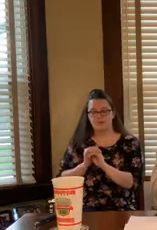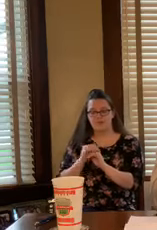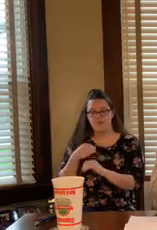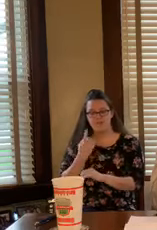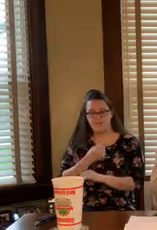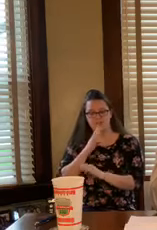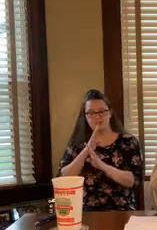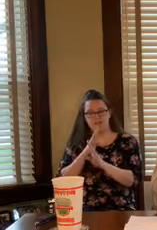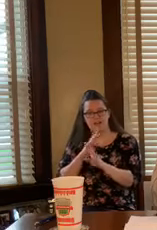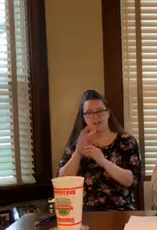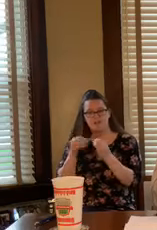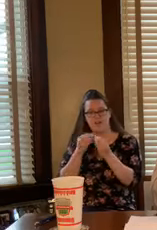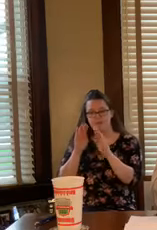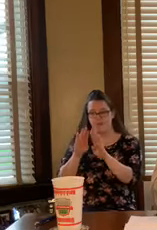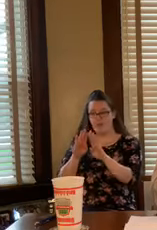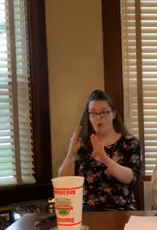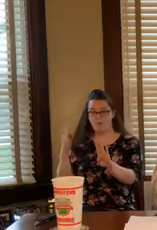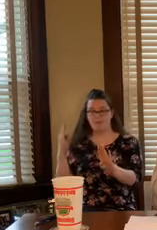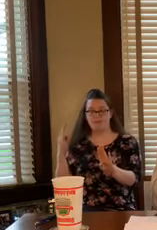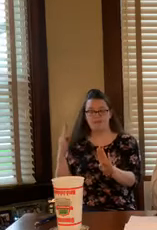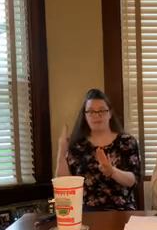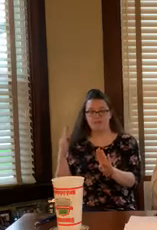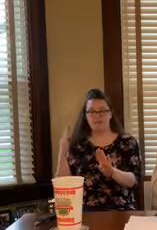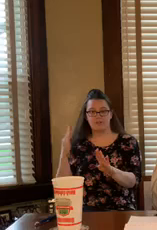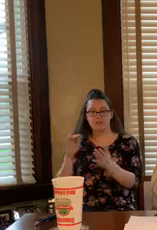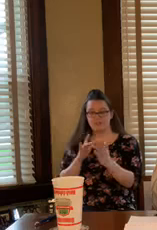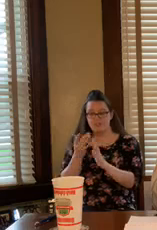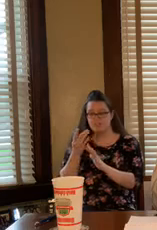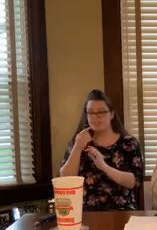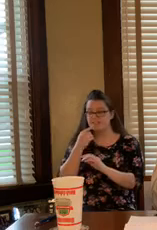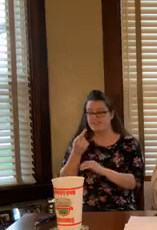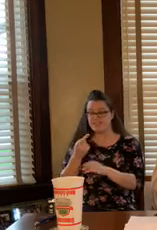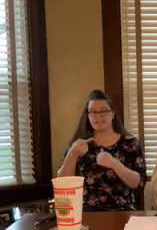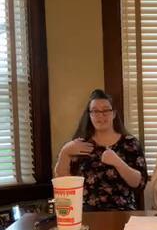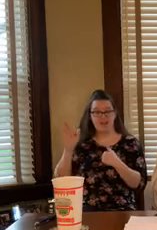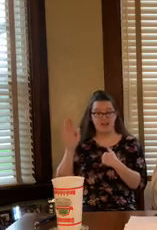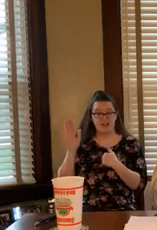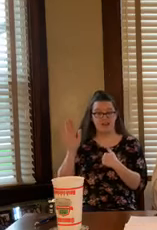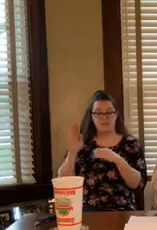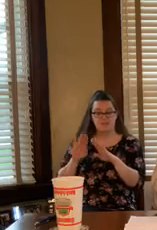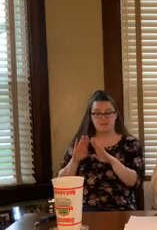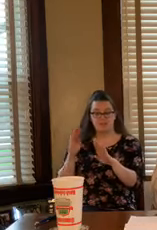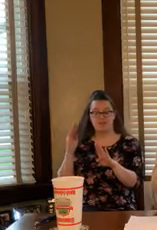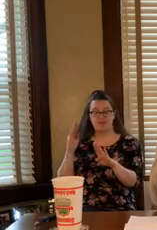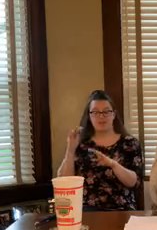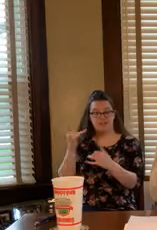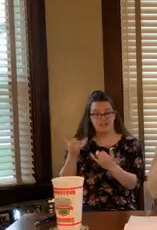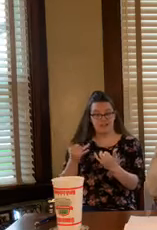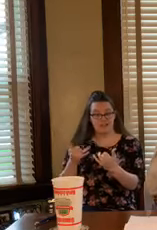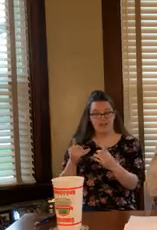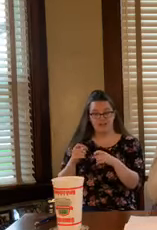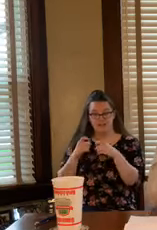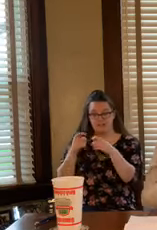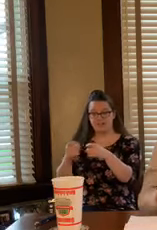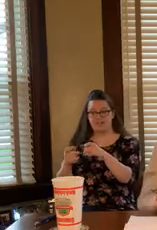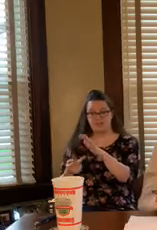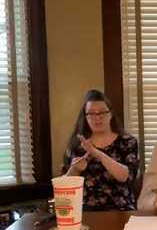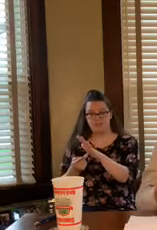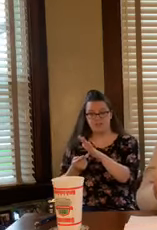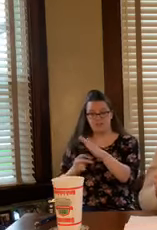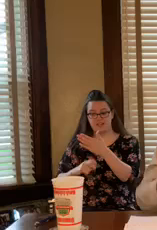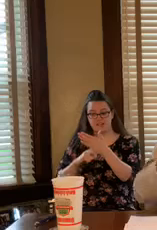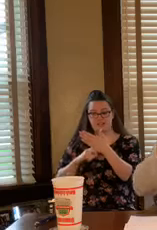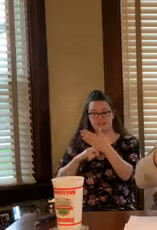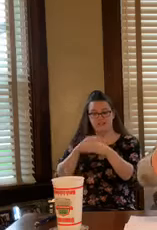opening of the door. Jesus said, I am the door. And now he's given Peter the keys to the kingdom of